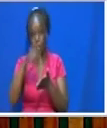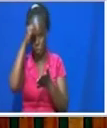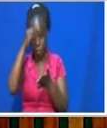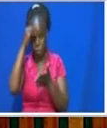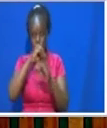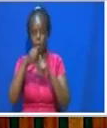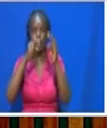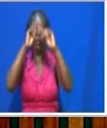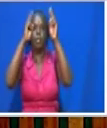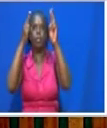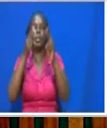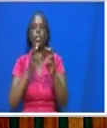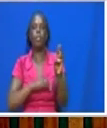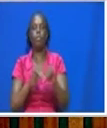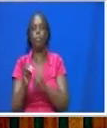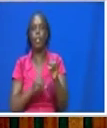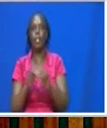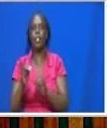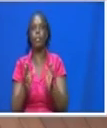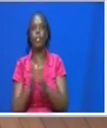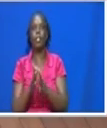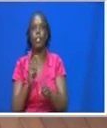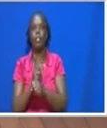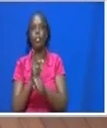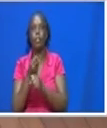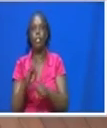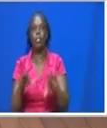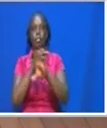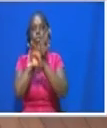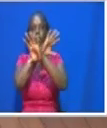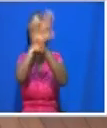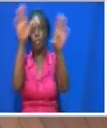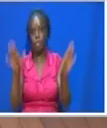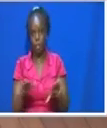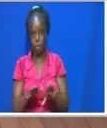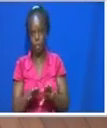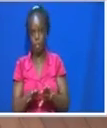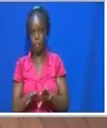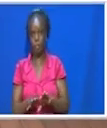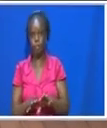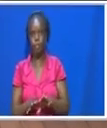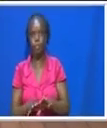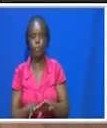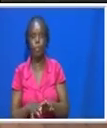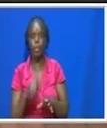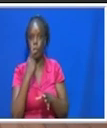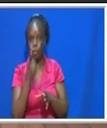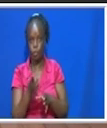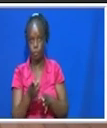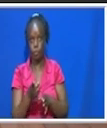the topic management and conservation of the environment.